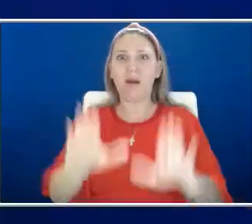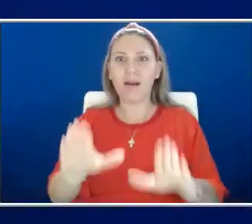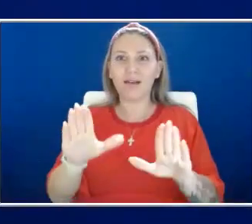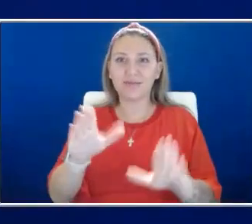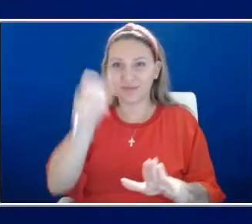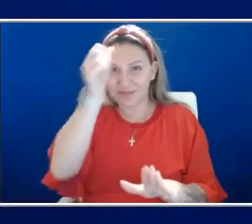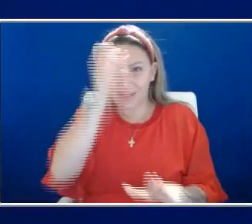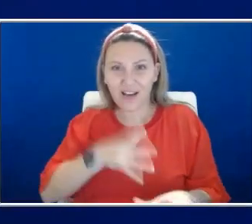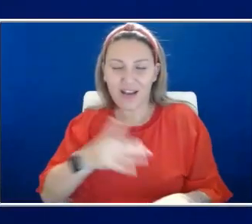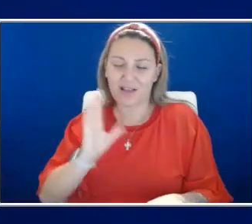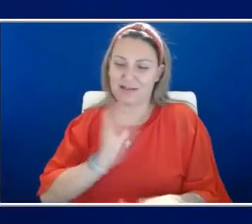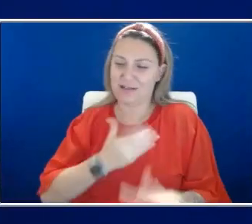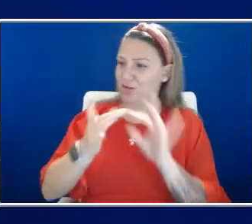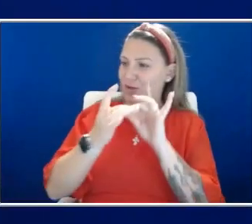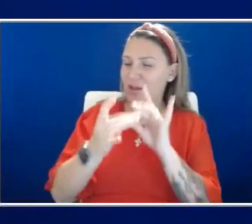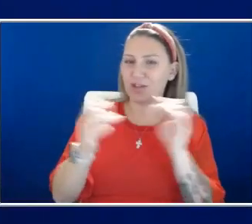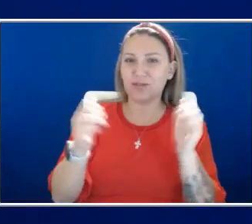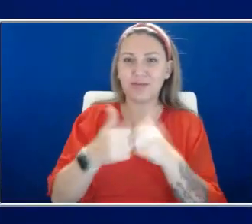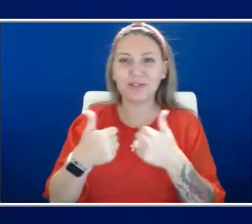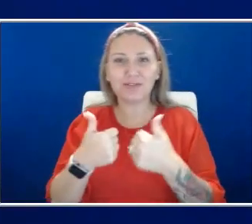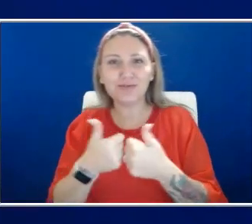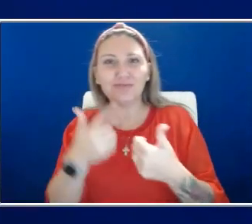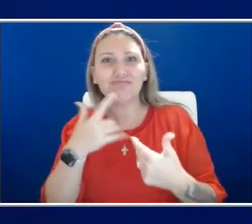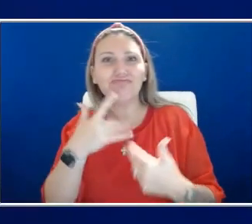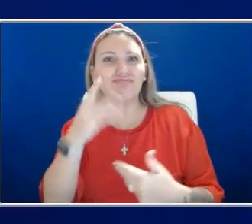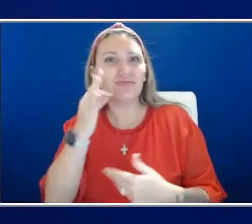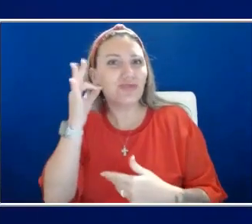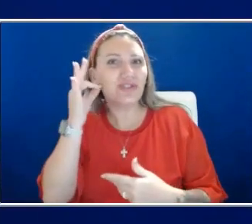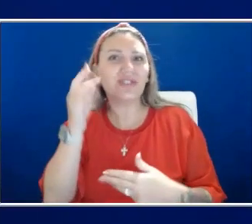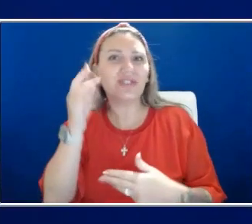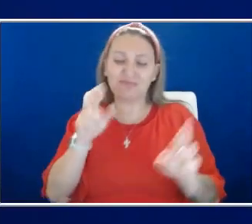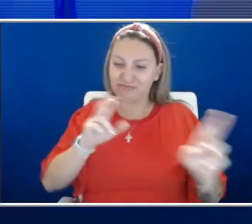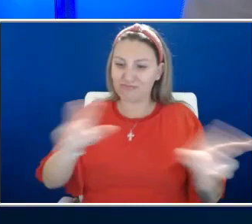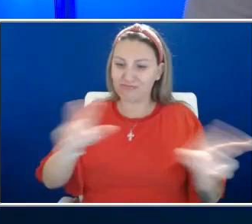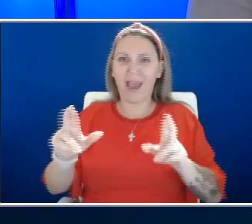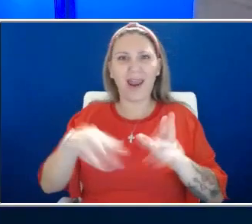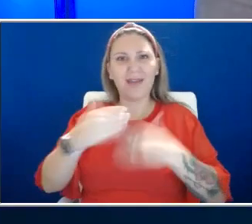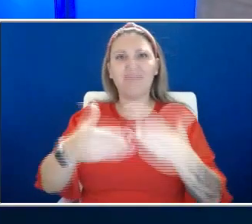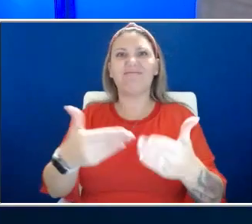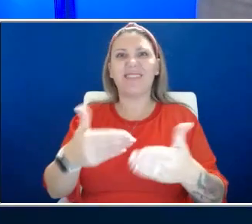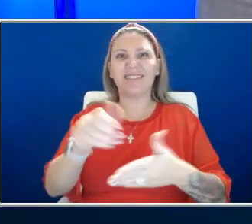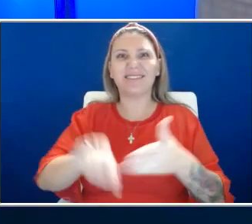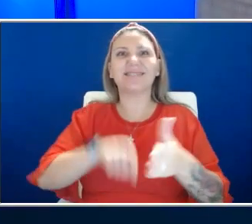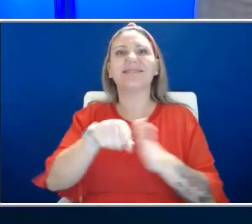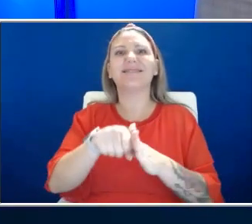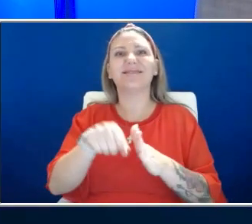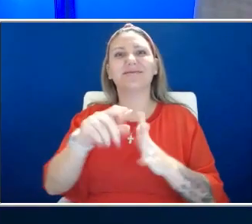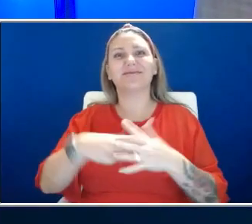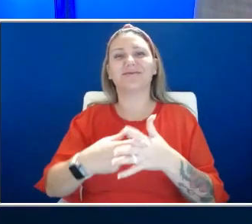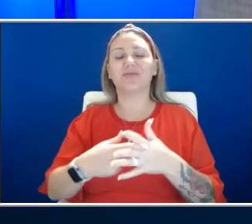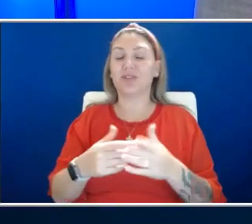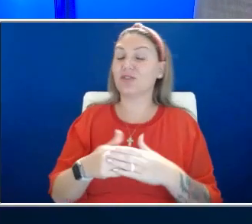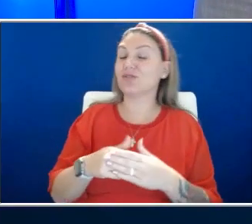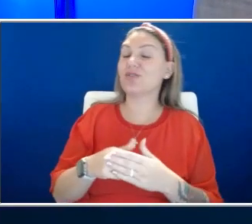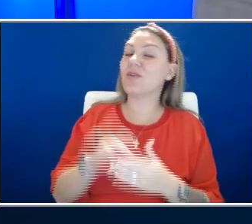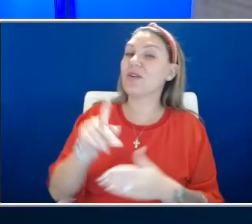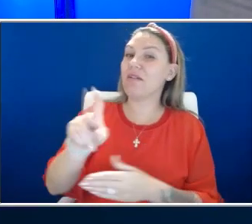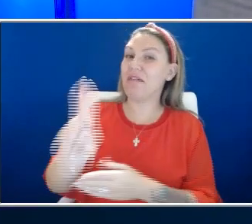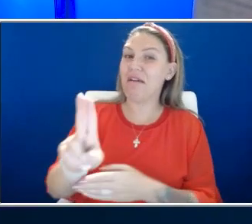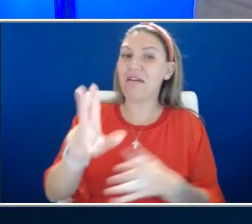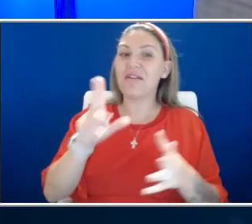with the Chiefs. I think it's time for football. Everybody's ready to go and time to get the season started. So the University of Kansas Health System and the Chiefs, we know, have had